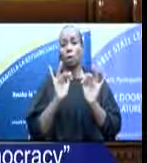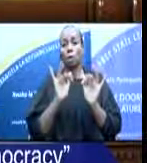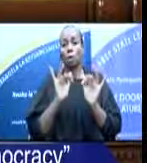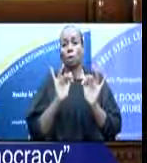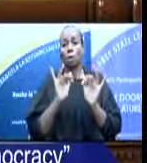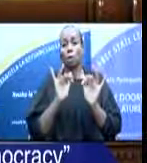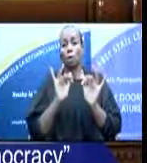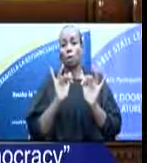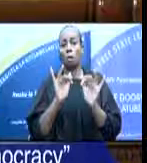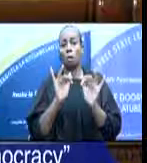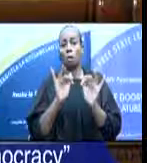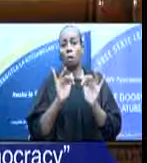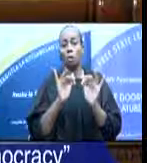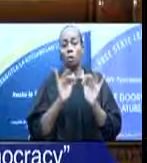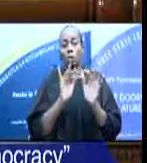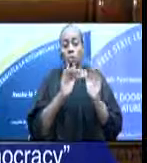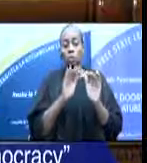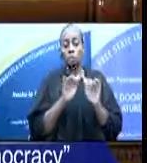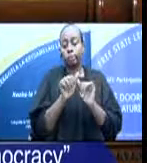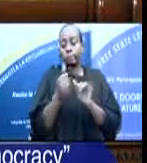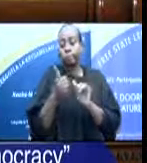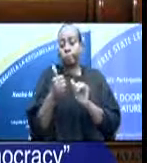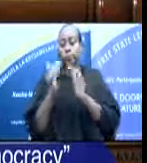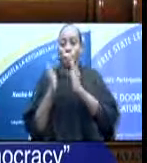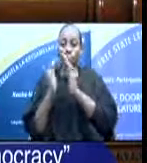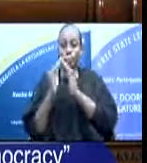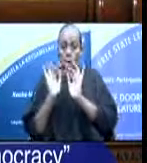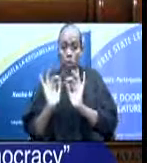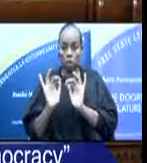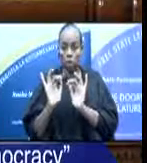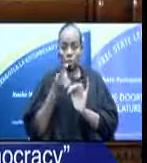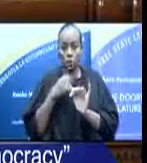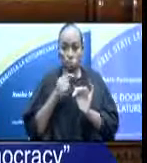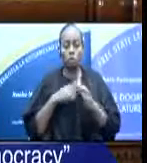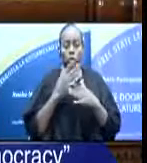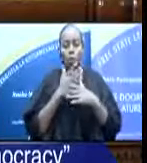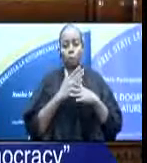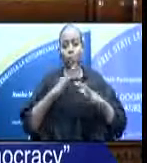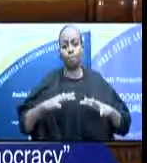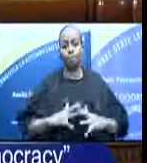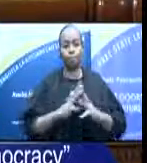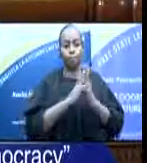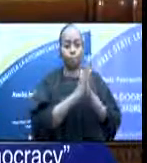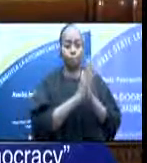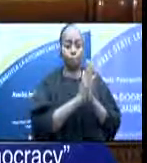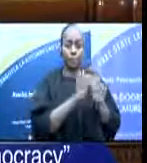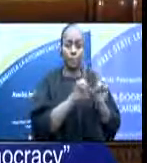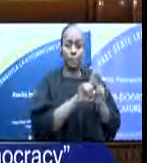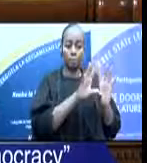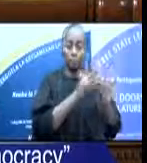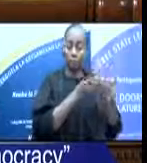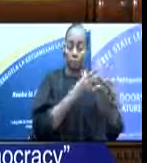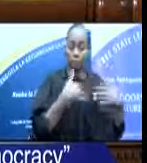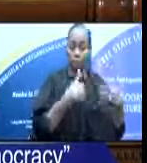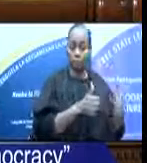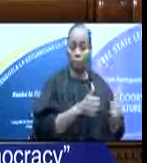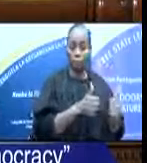cares about their neighbors' health status. The combined efforts of the different departments by name Health,